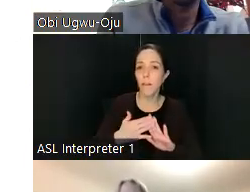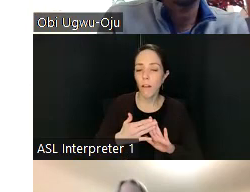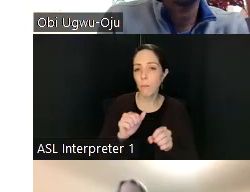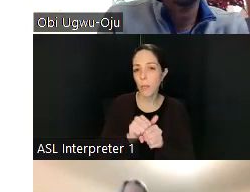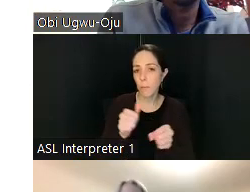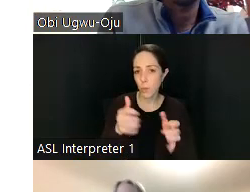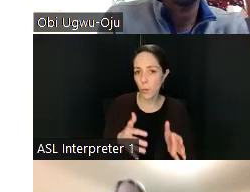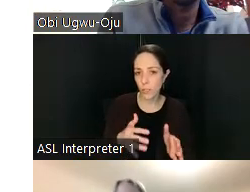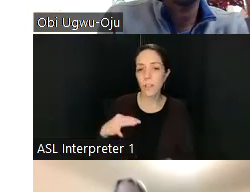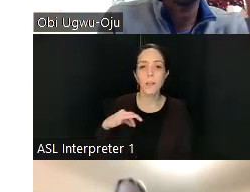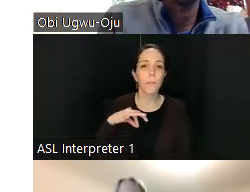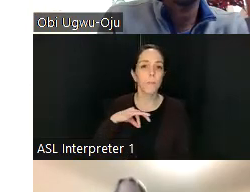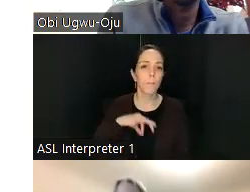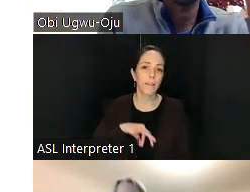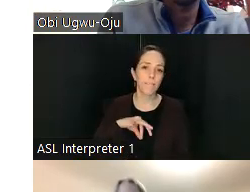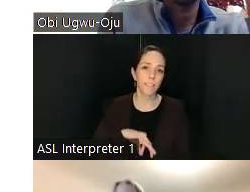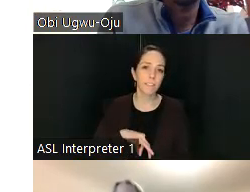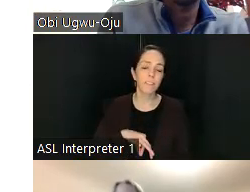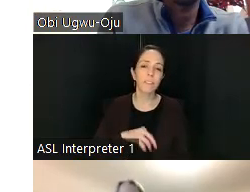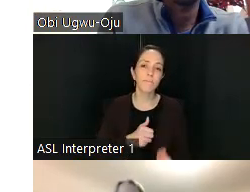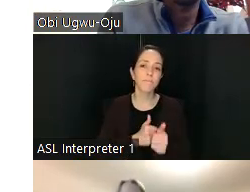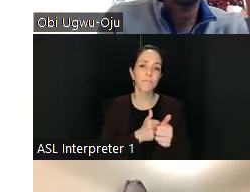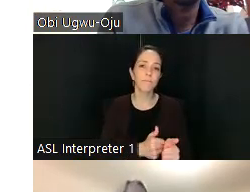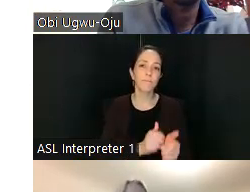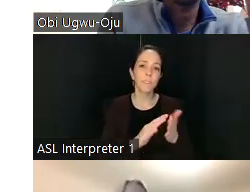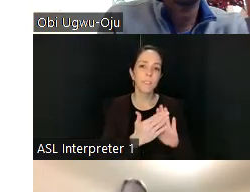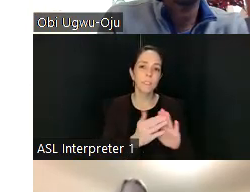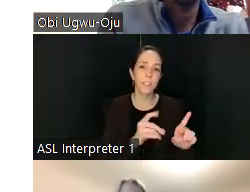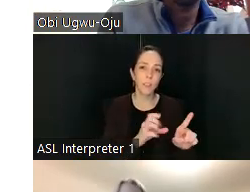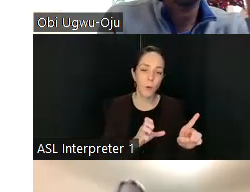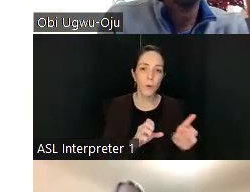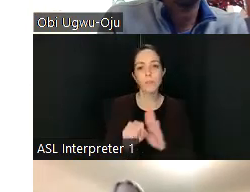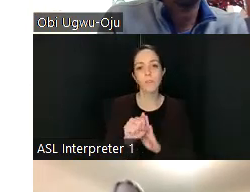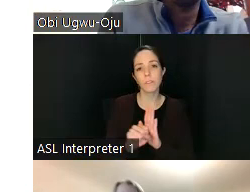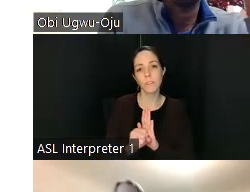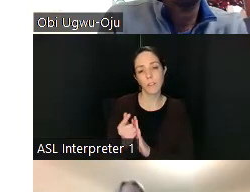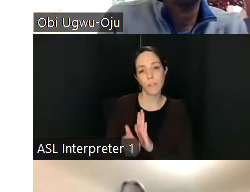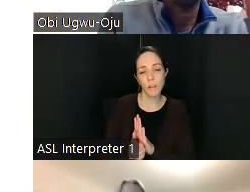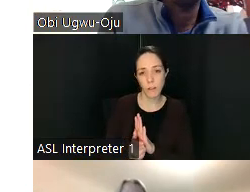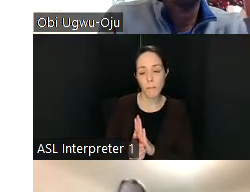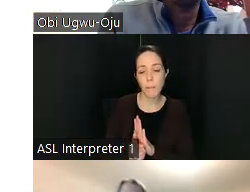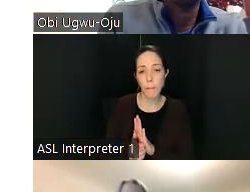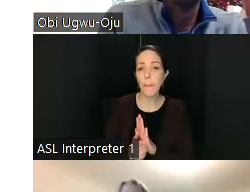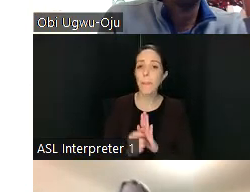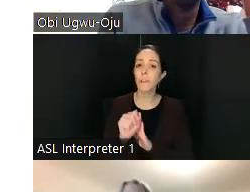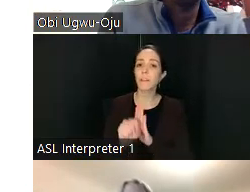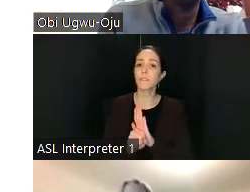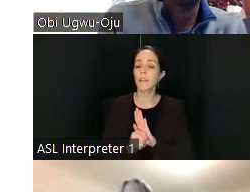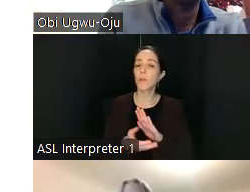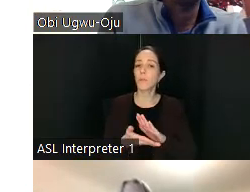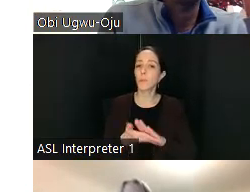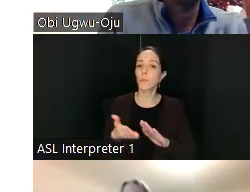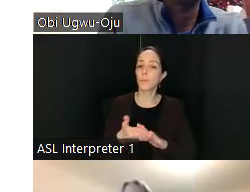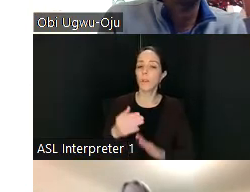benefits are by city code and by state law, the state runs the PERS system, the